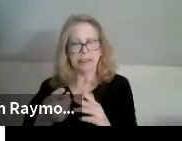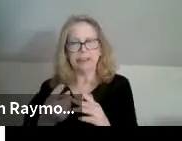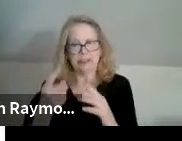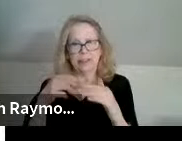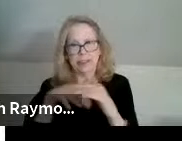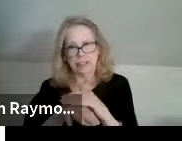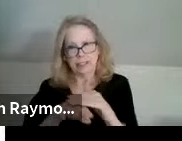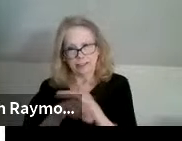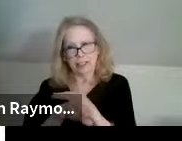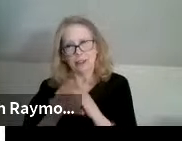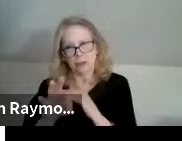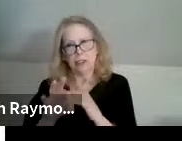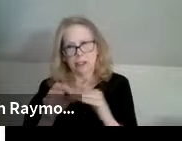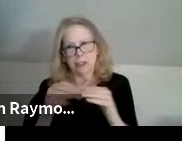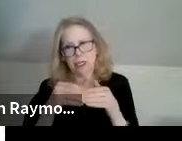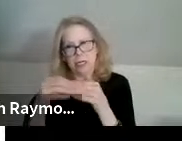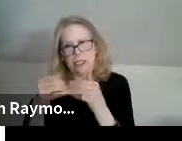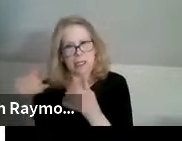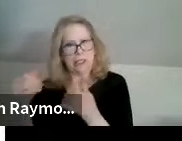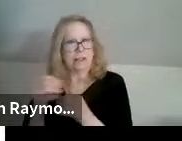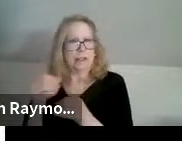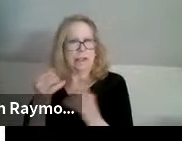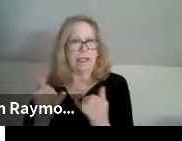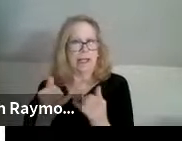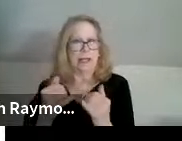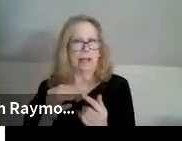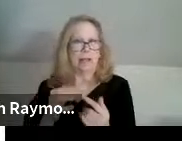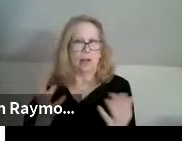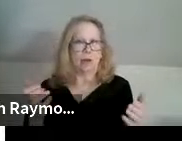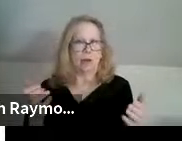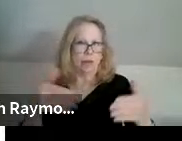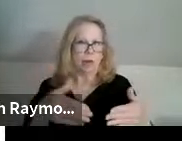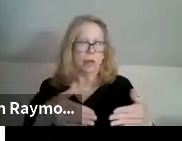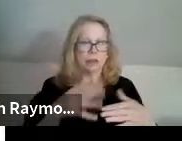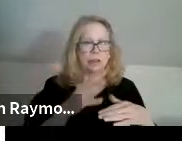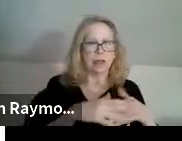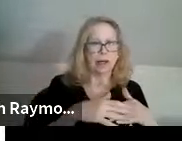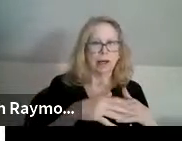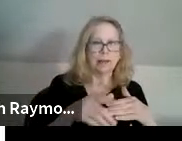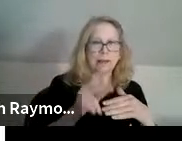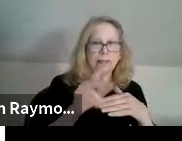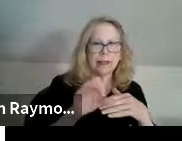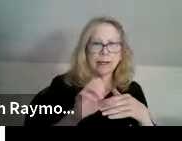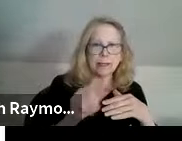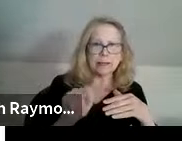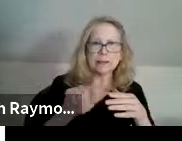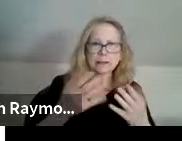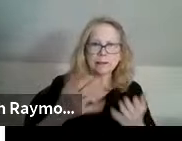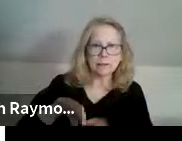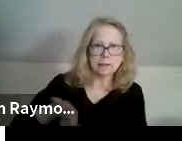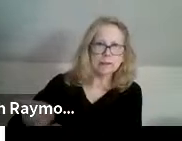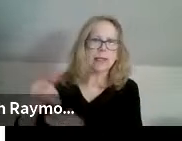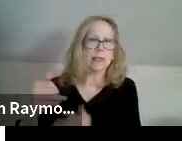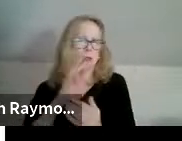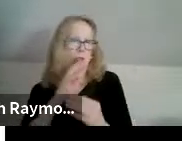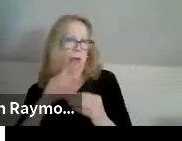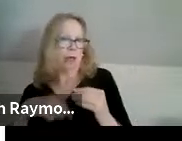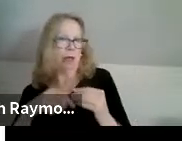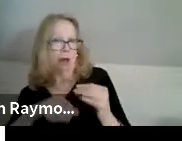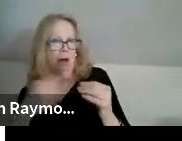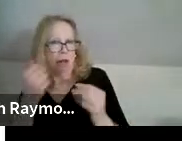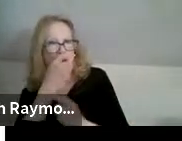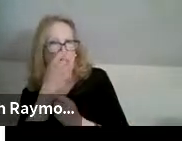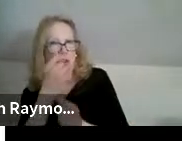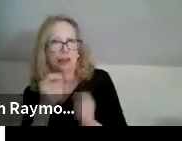53. So now I would like to focus on here. We've been talking about kiosks. We've been talking about these other, some more